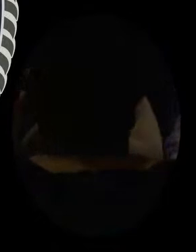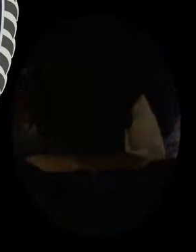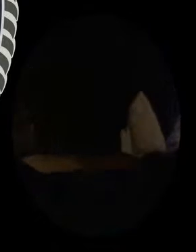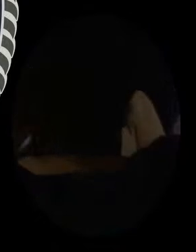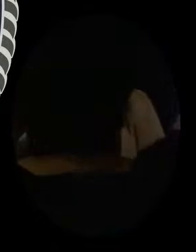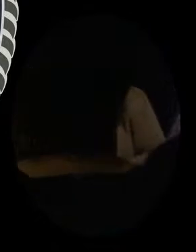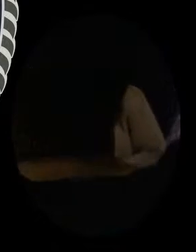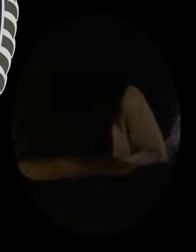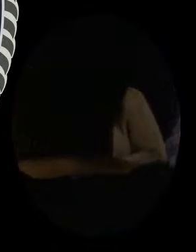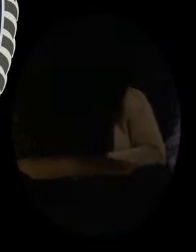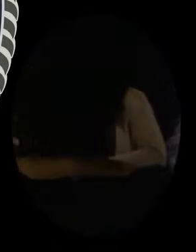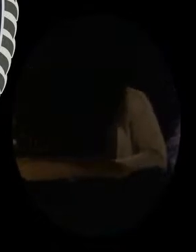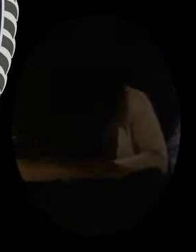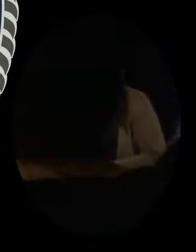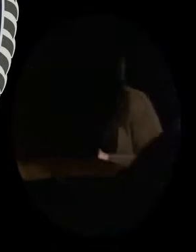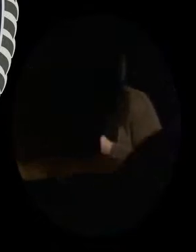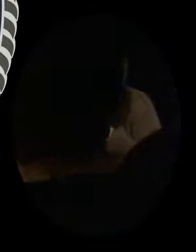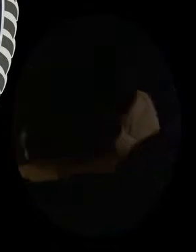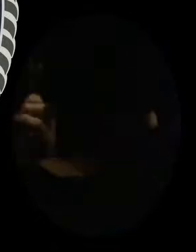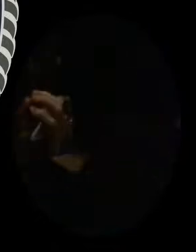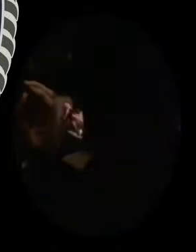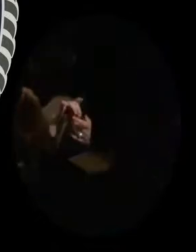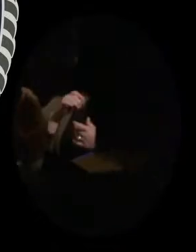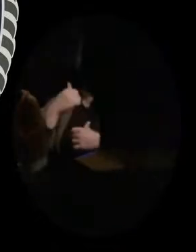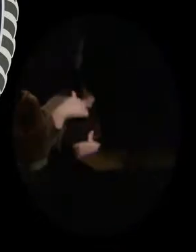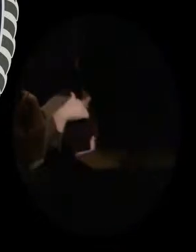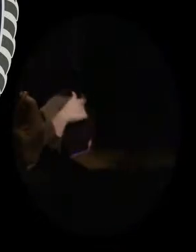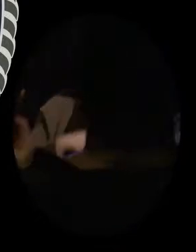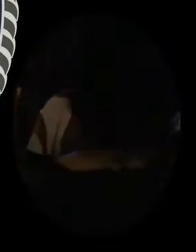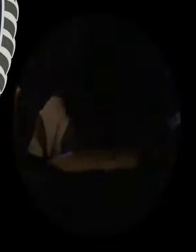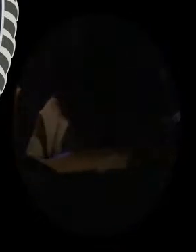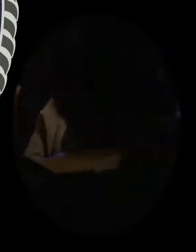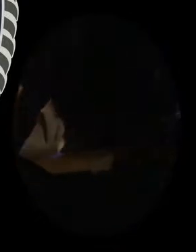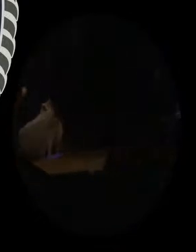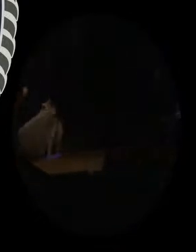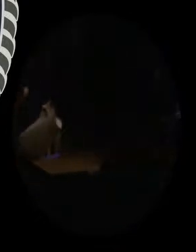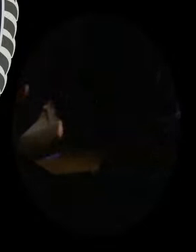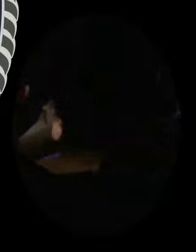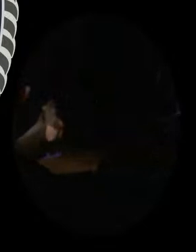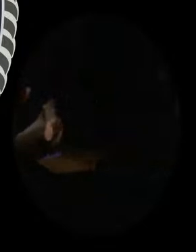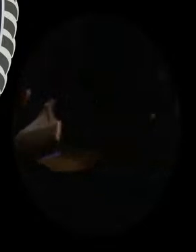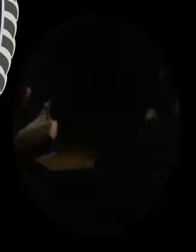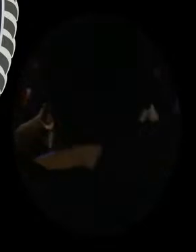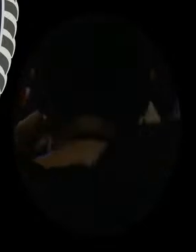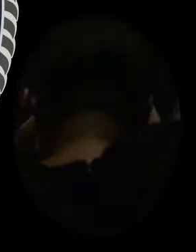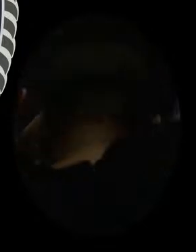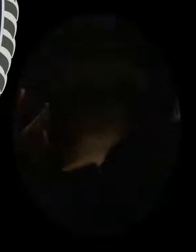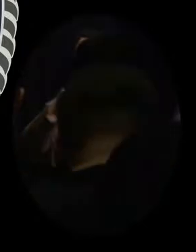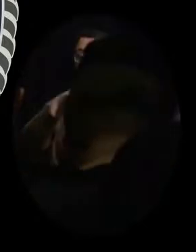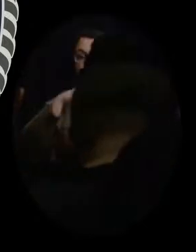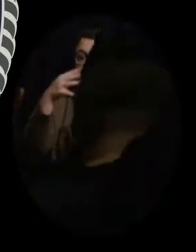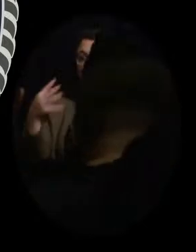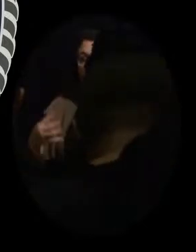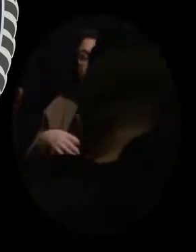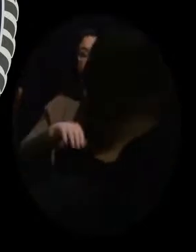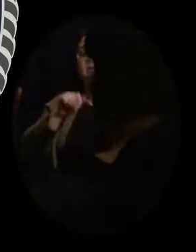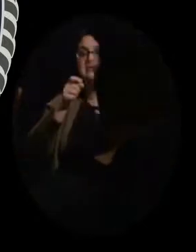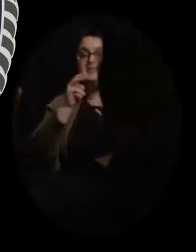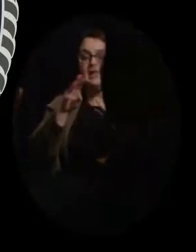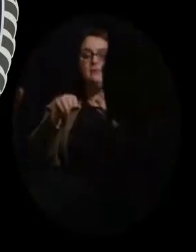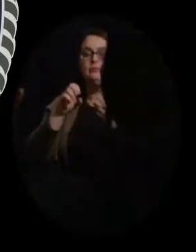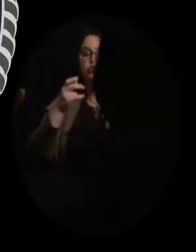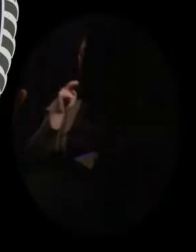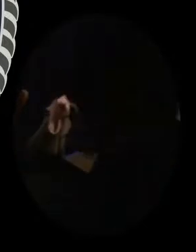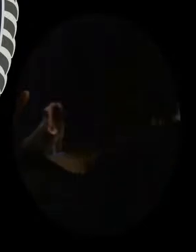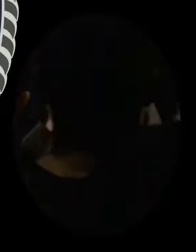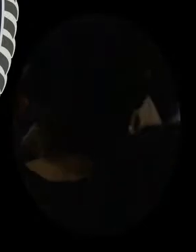and Fire Department's Joint Honor Guard, followed by the Pledge of Allegiance led by Asher Ramos, Alex Berry, Sam Schiff,